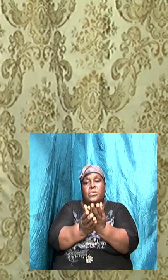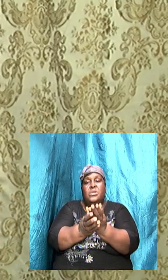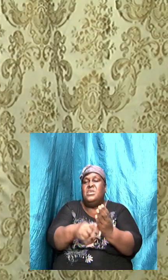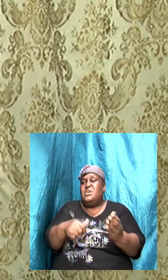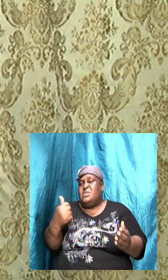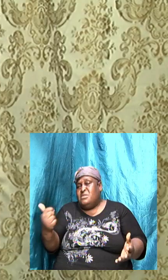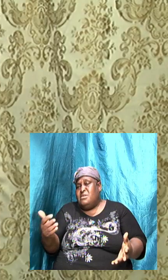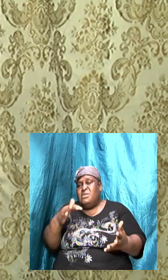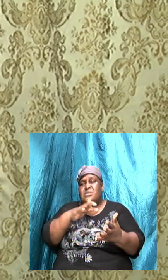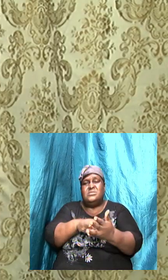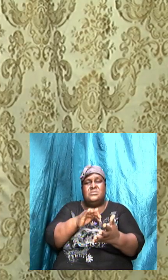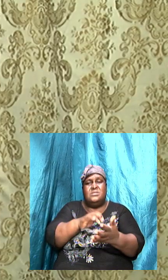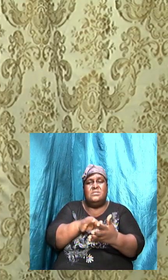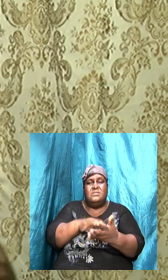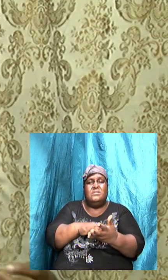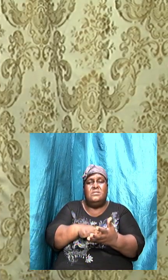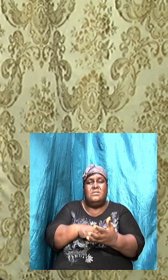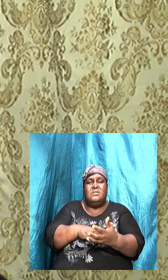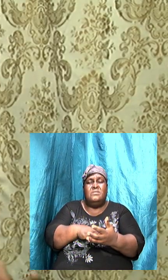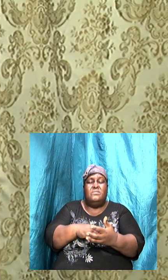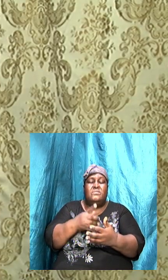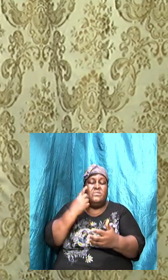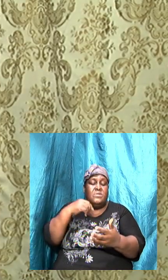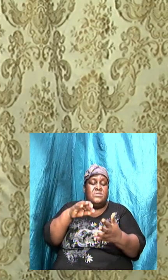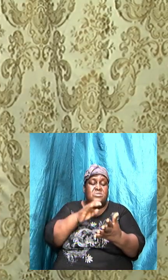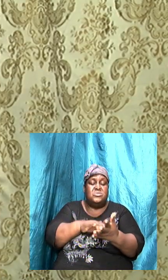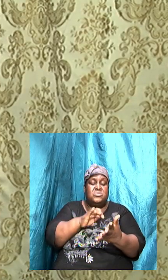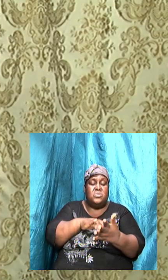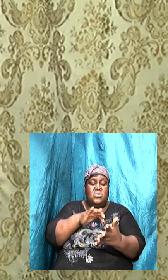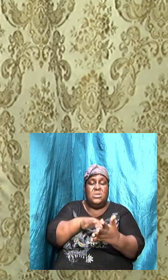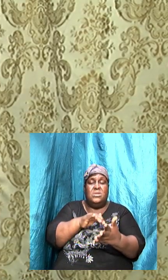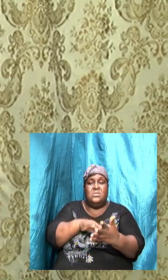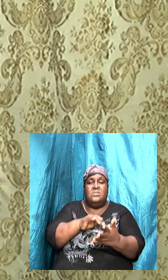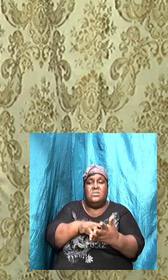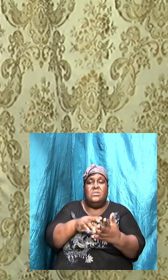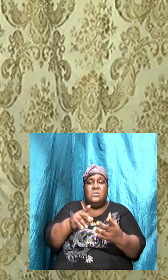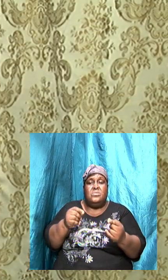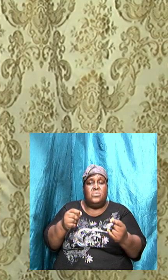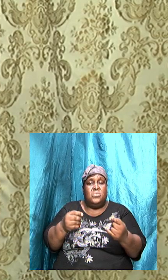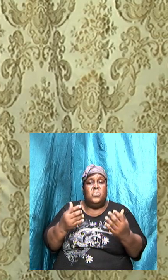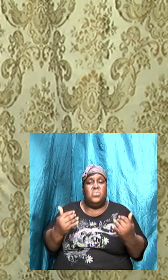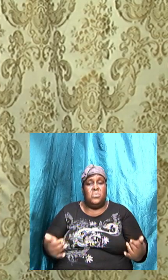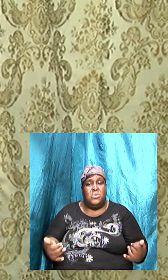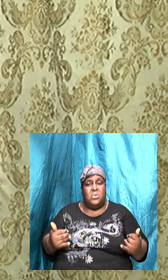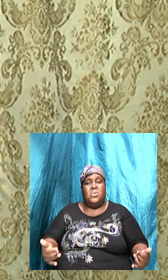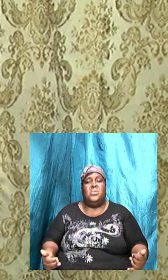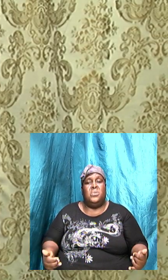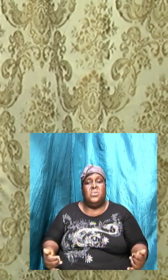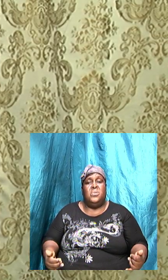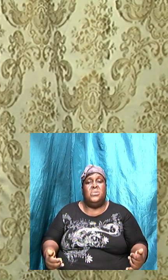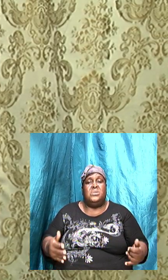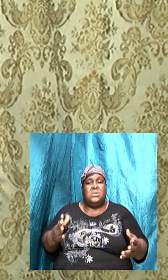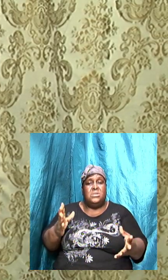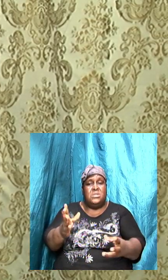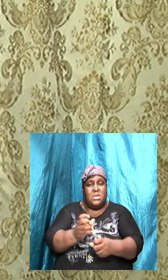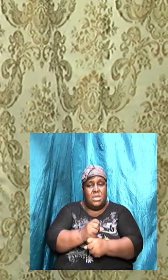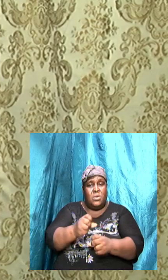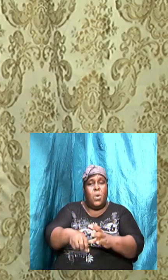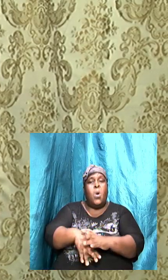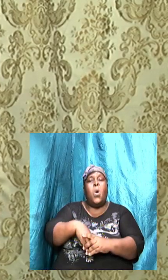the study that we are doing now, we wanted to extract out of the book of Revelation the